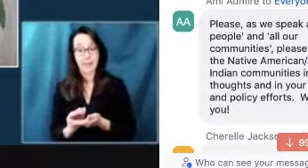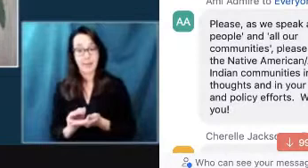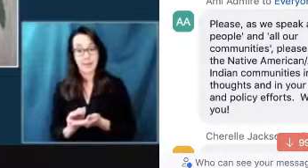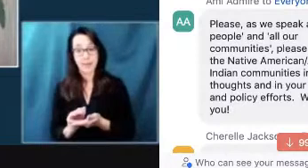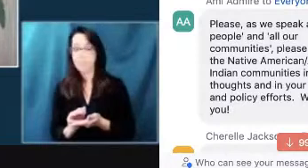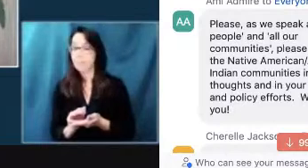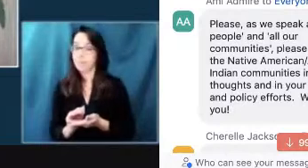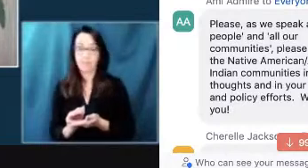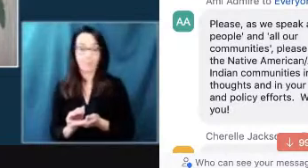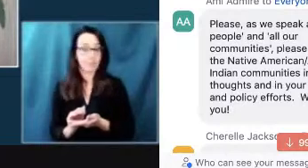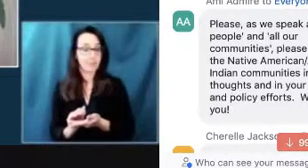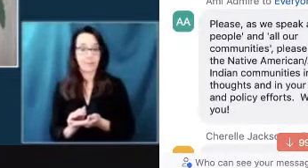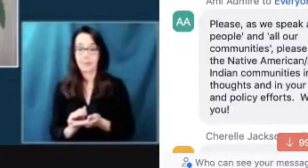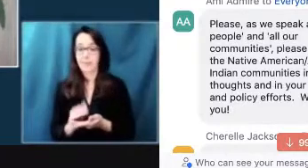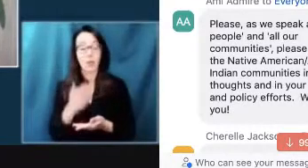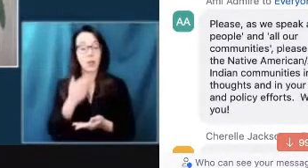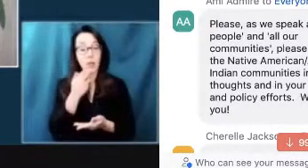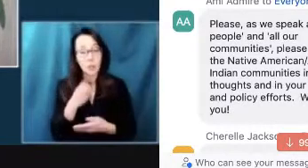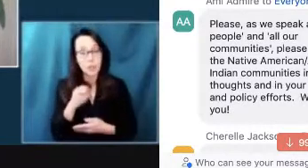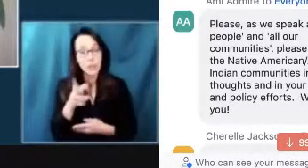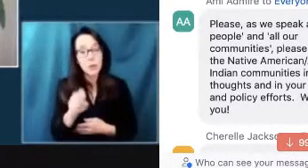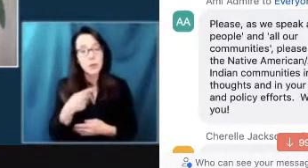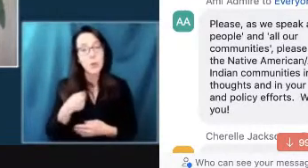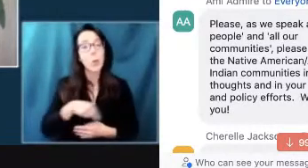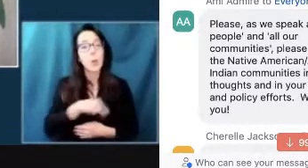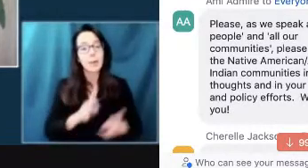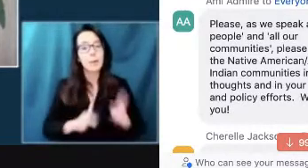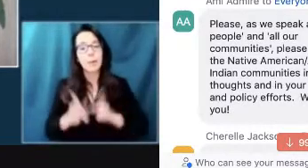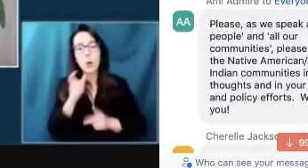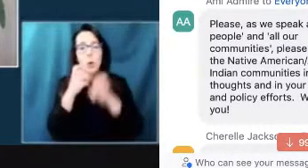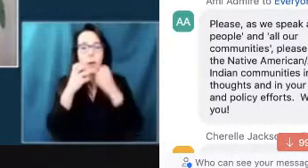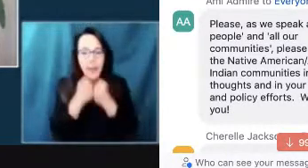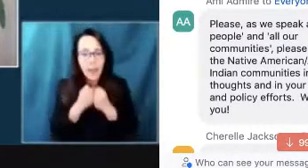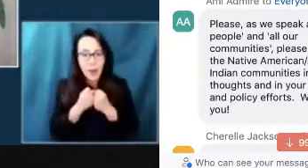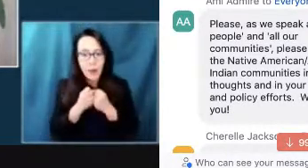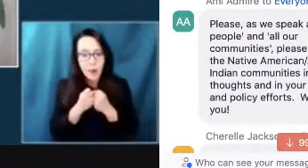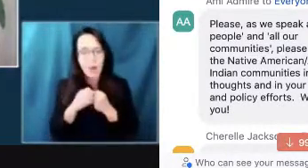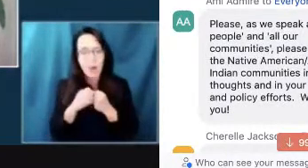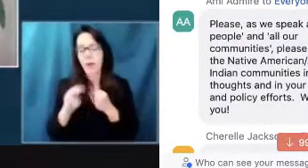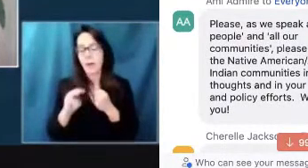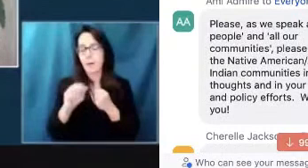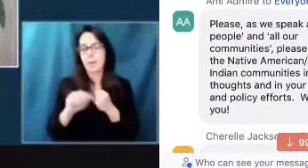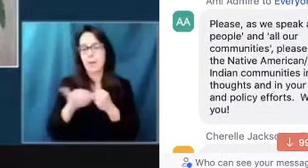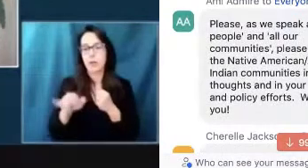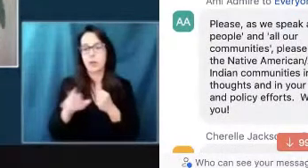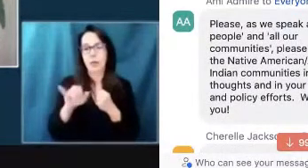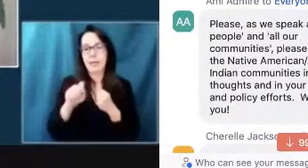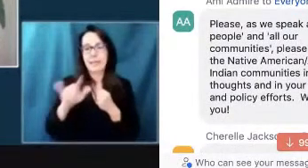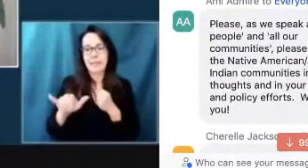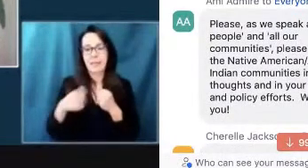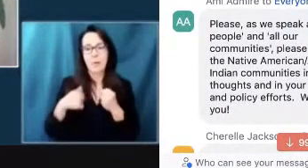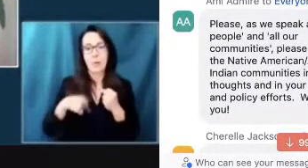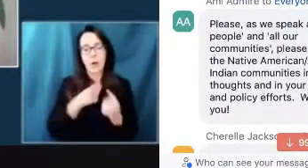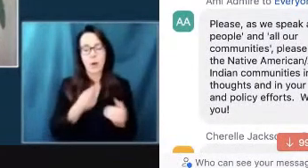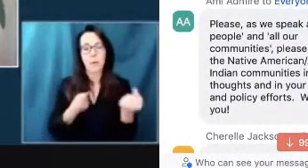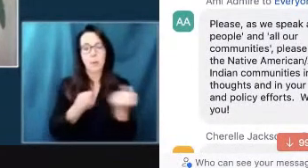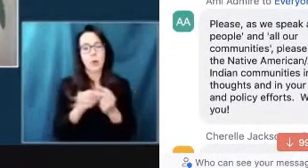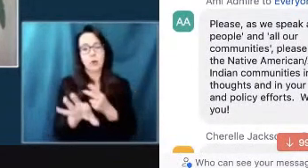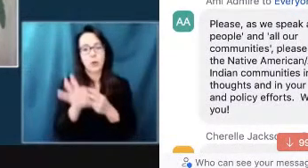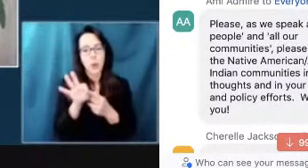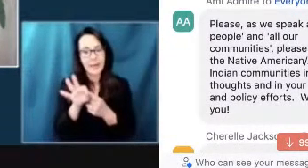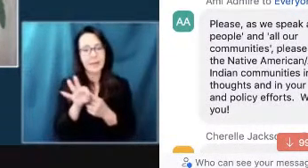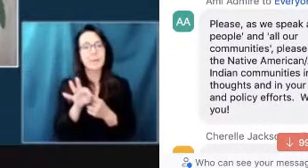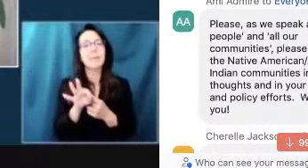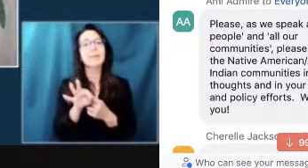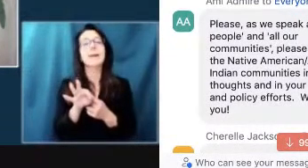that we, the people that care, are the majority. We are the pro-choice majority, the pro-equality